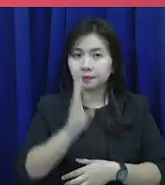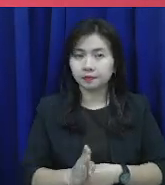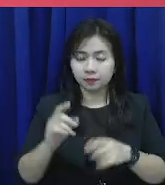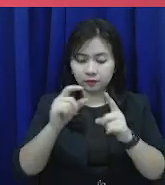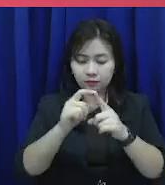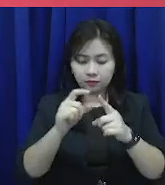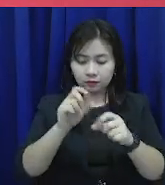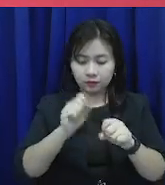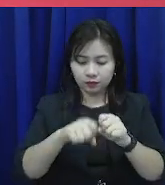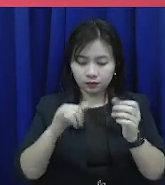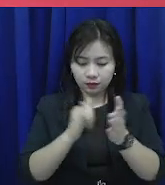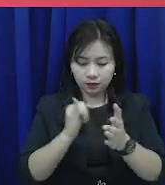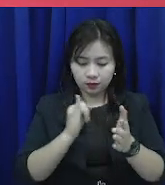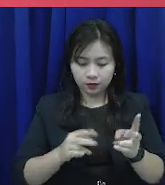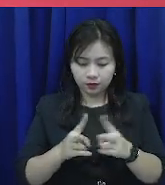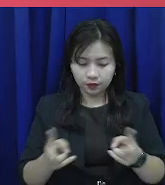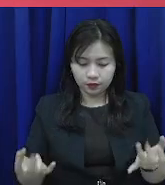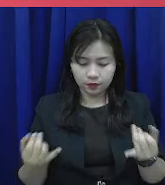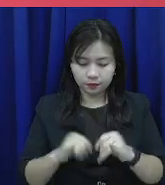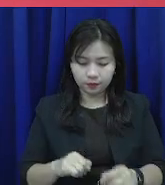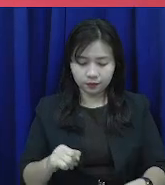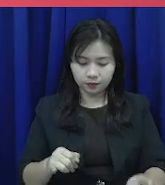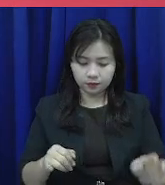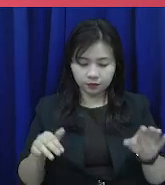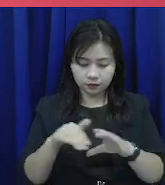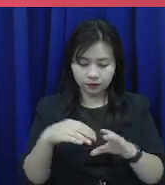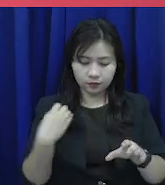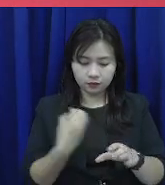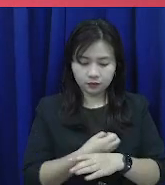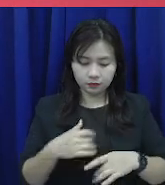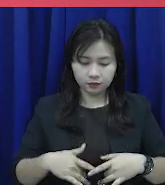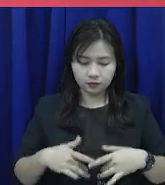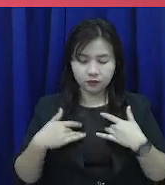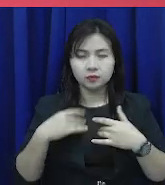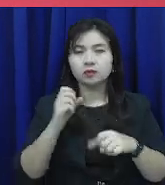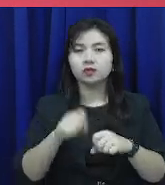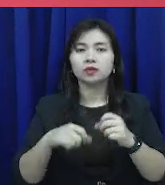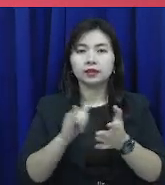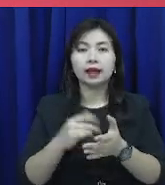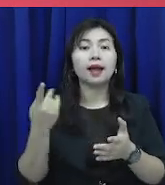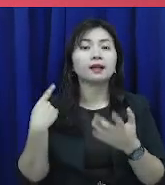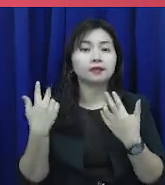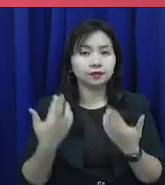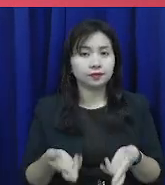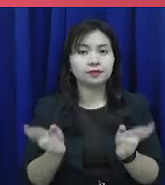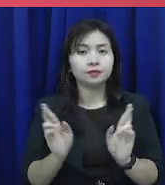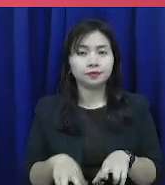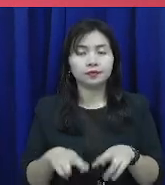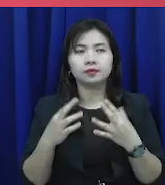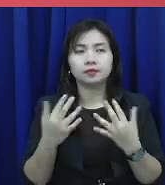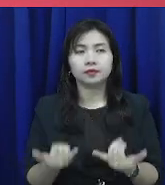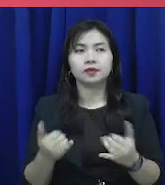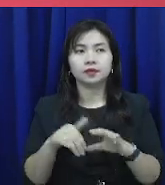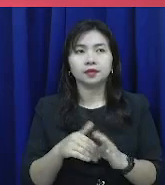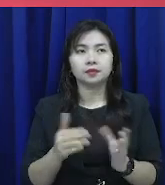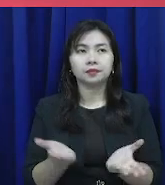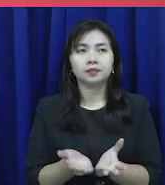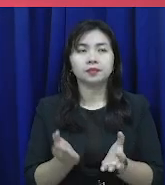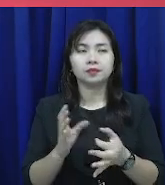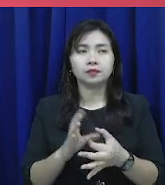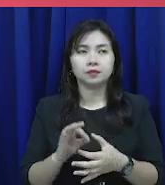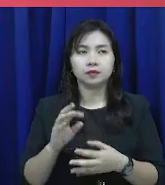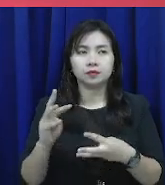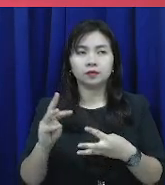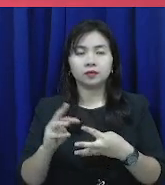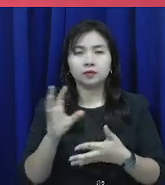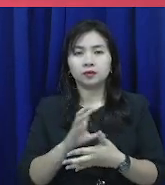necessary in our lives para yung seed ay maging forth fruit makikita po natin in the book of in the book of